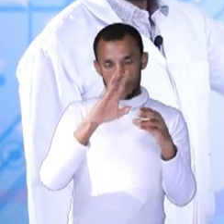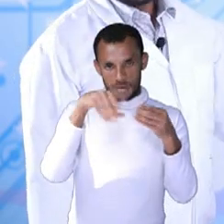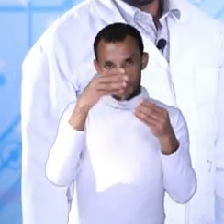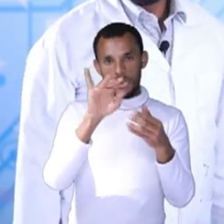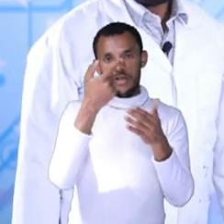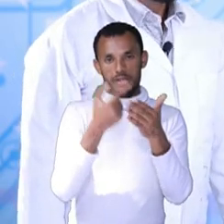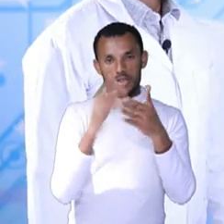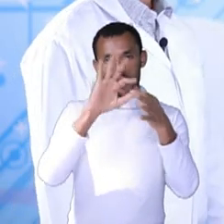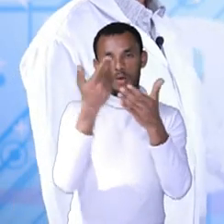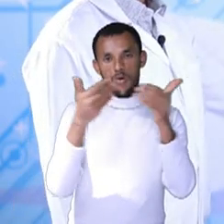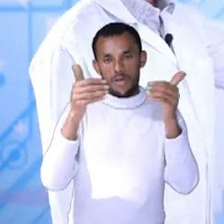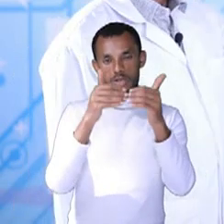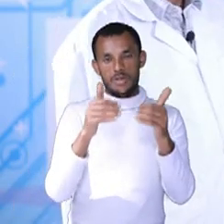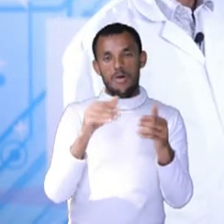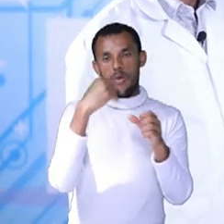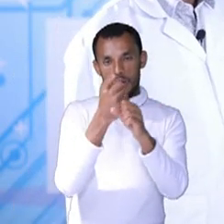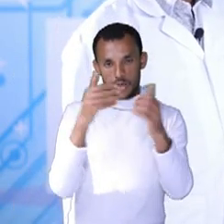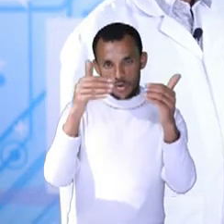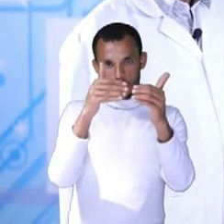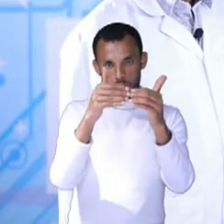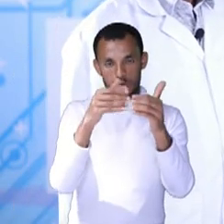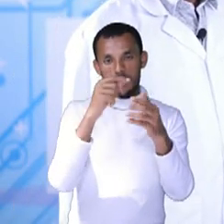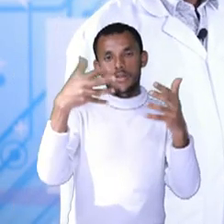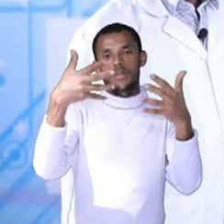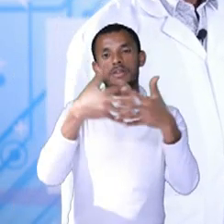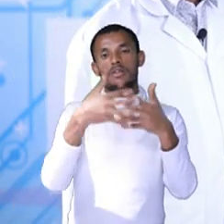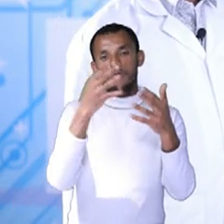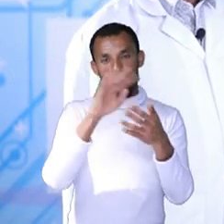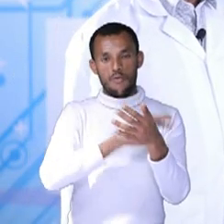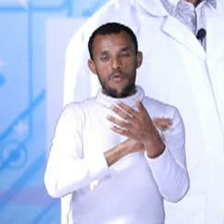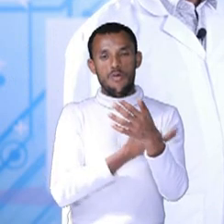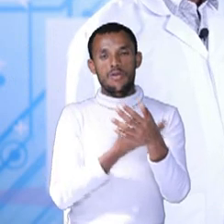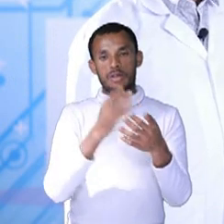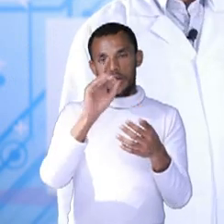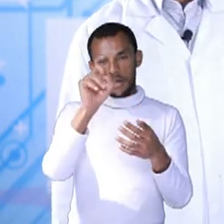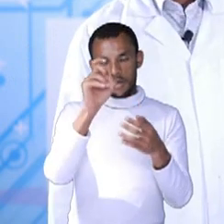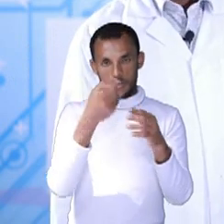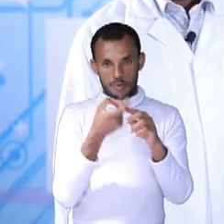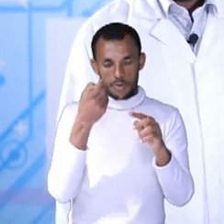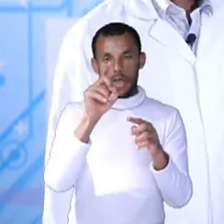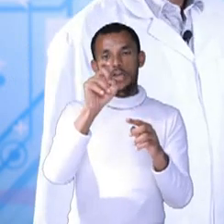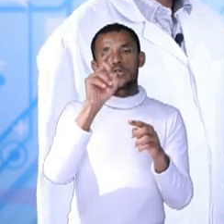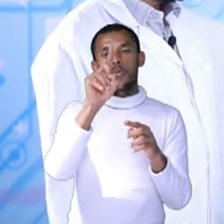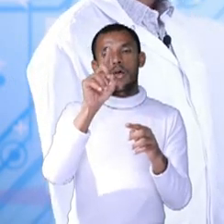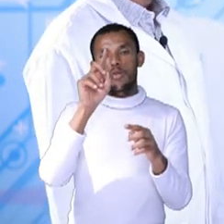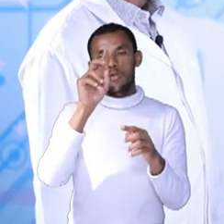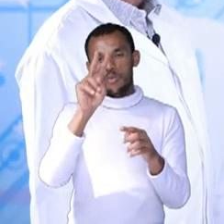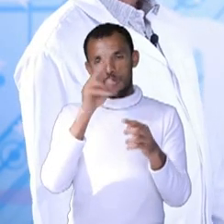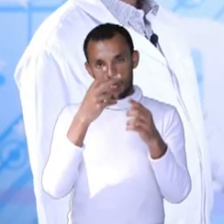by this equation. It is work is equal to the integration of the force dx from x1 to